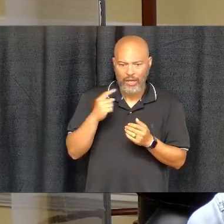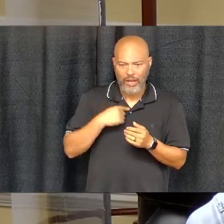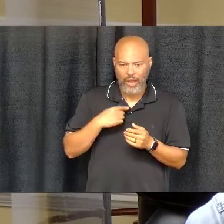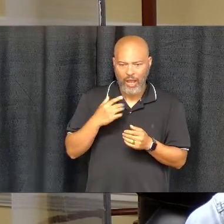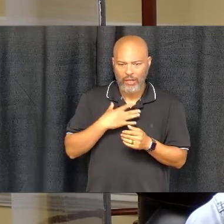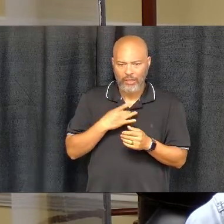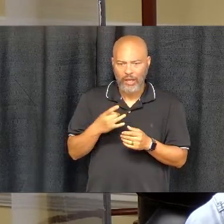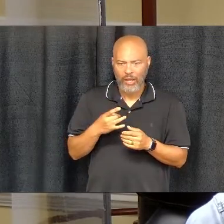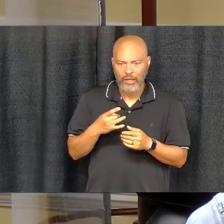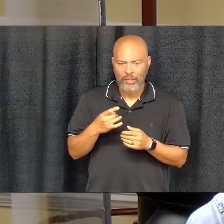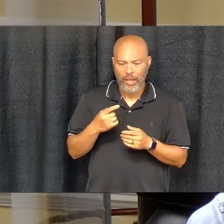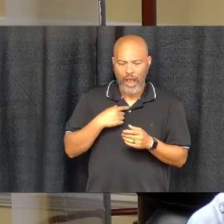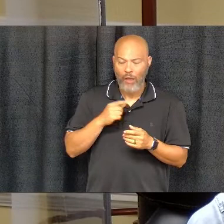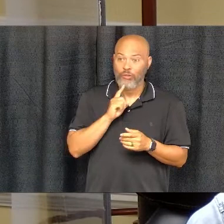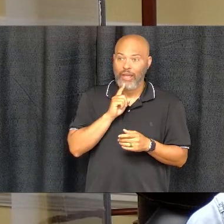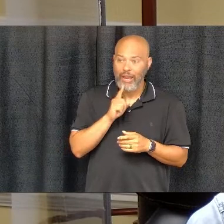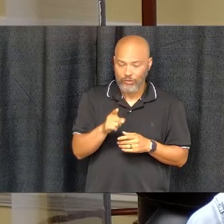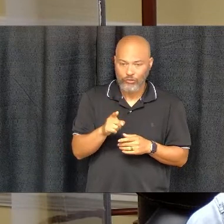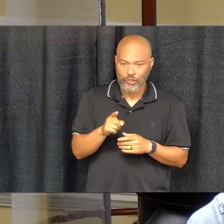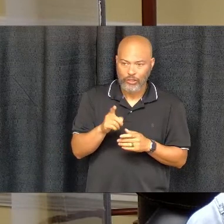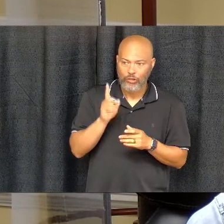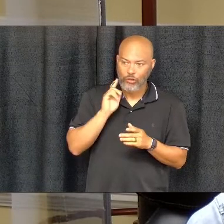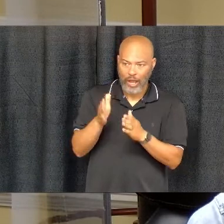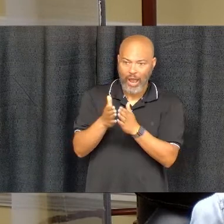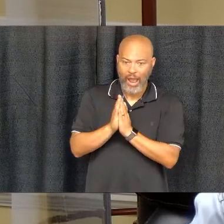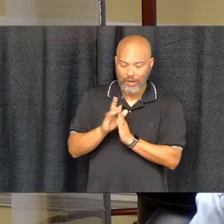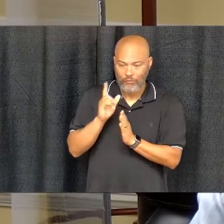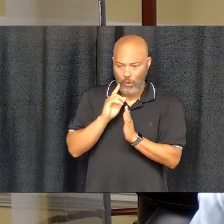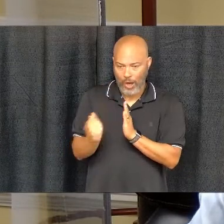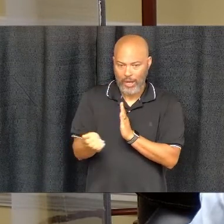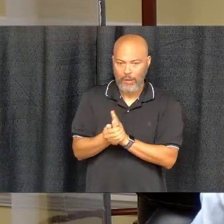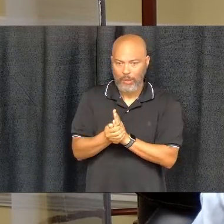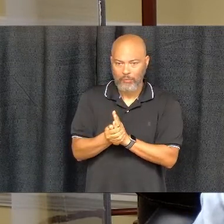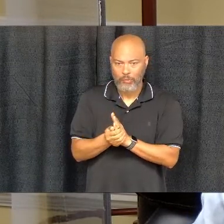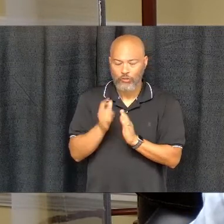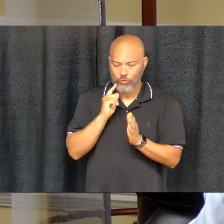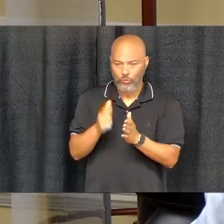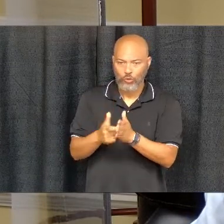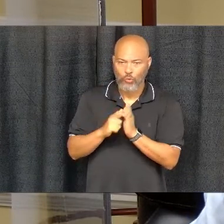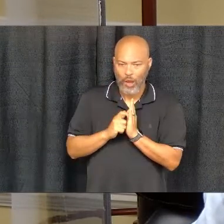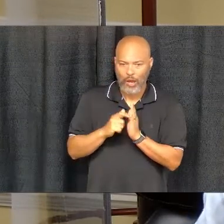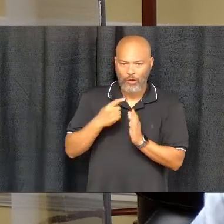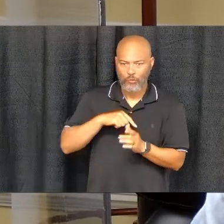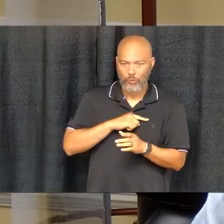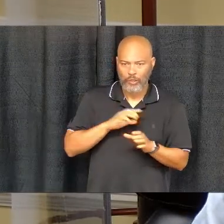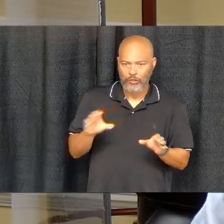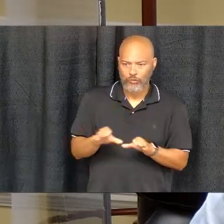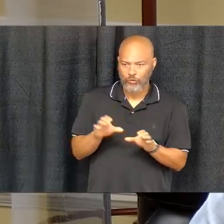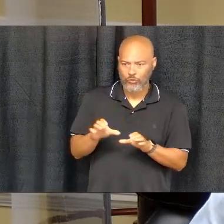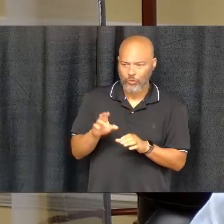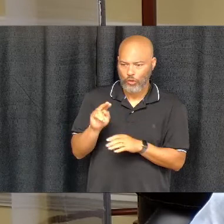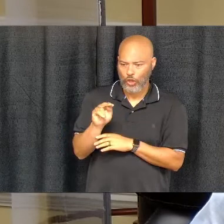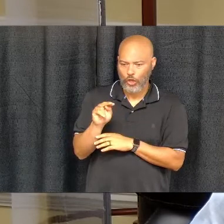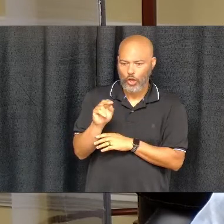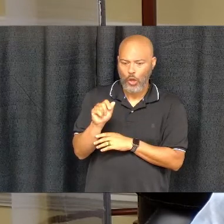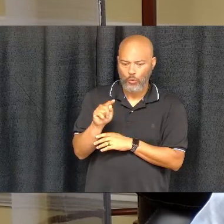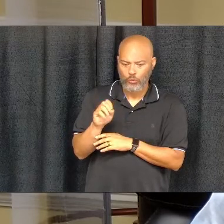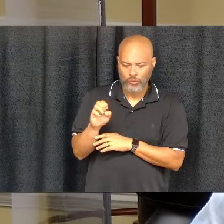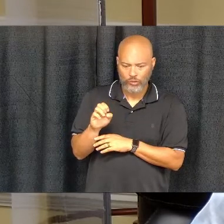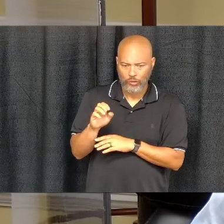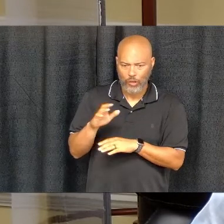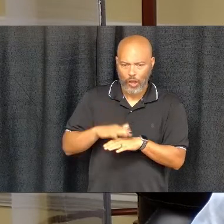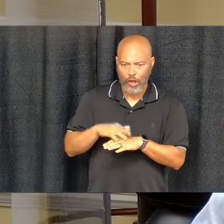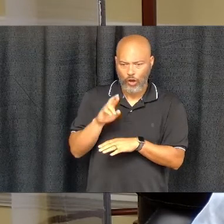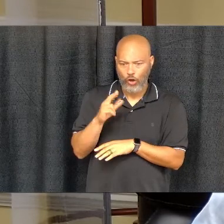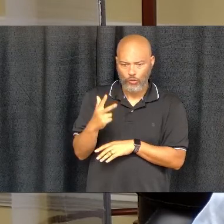saw this, I was actually going to ask for an amendment to require that we do the note on